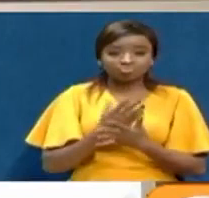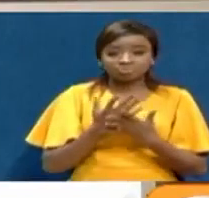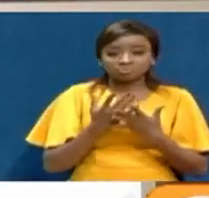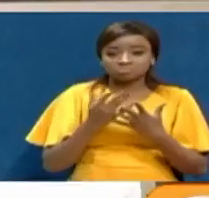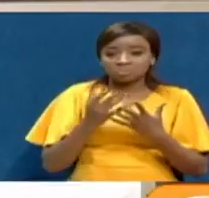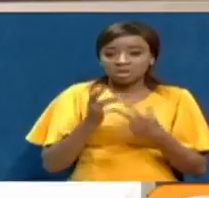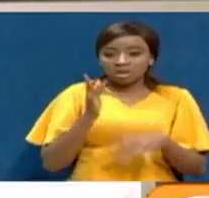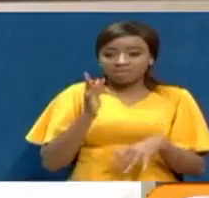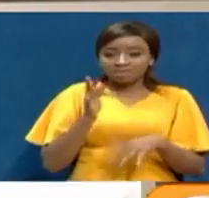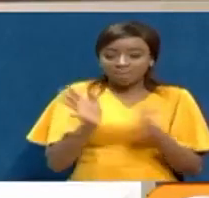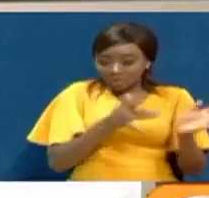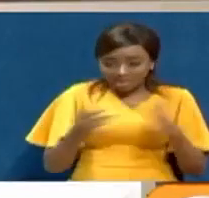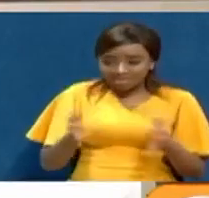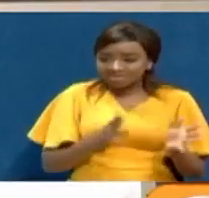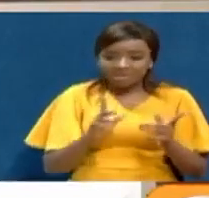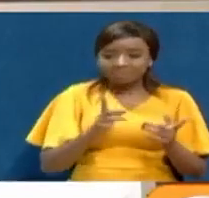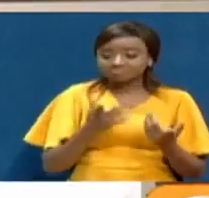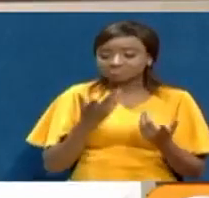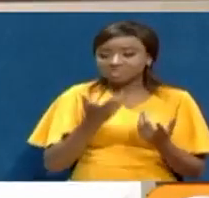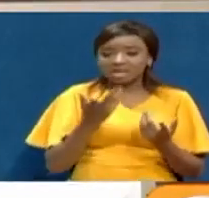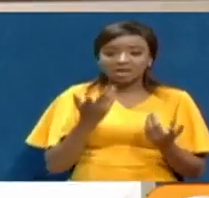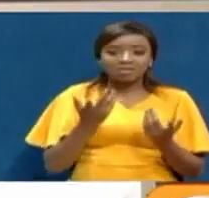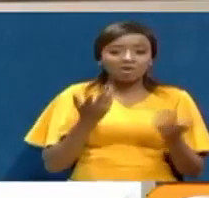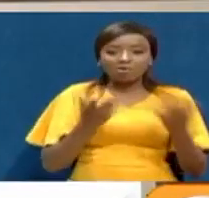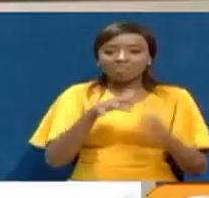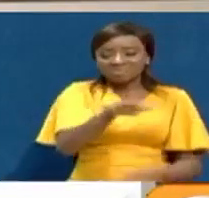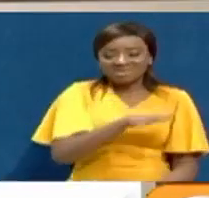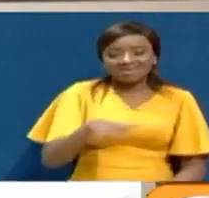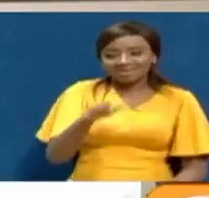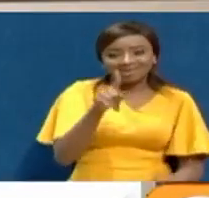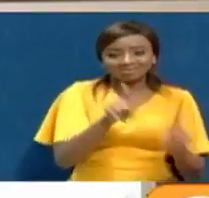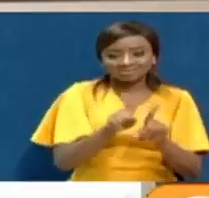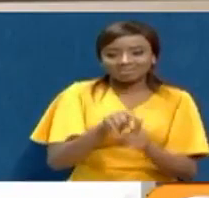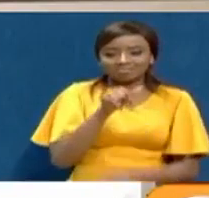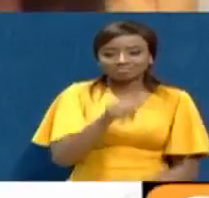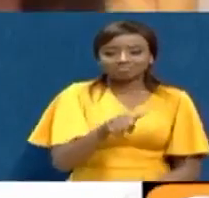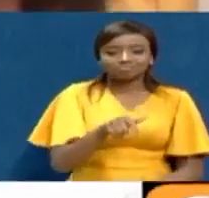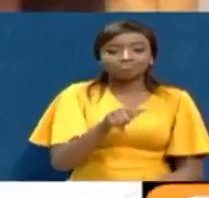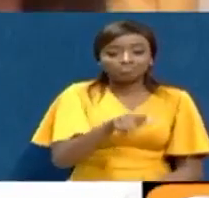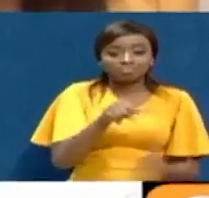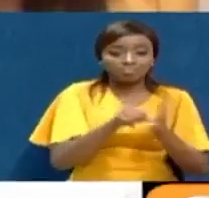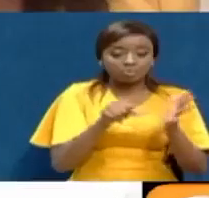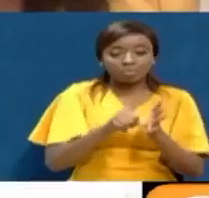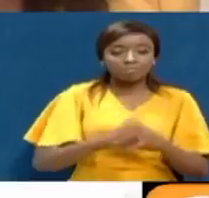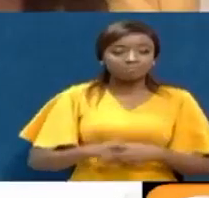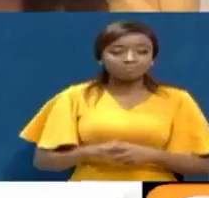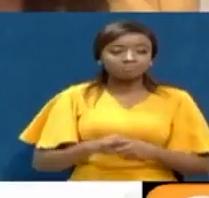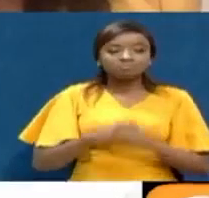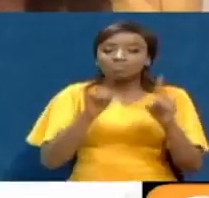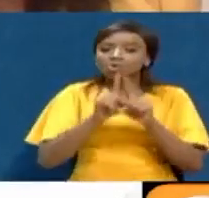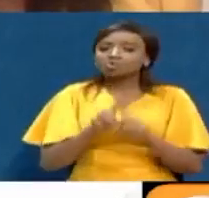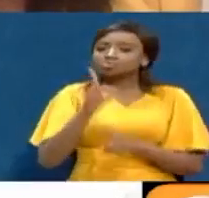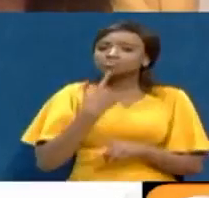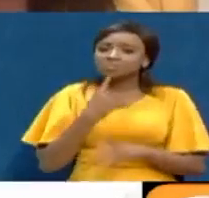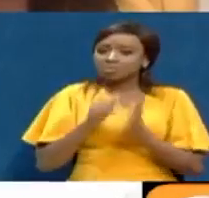meteorological. There are reports of it being also geological. So, yeah. And finally, Patricia, from the transition you've seen, you've mentioned that this